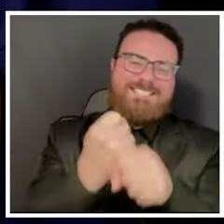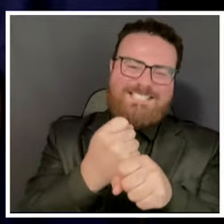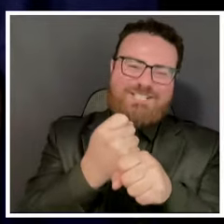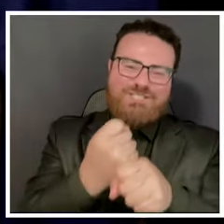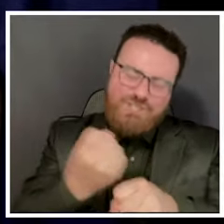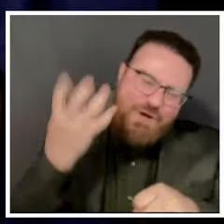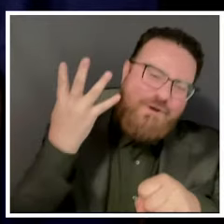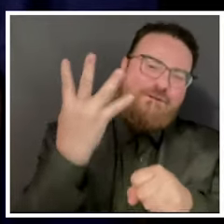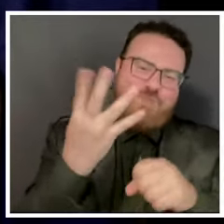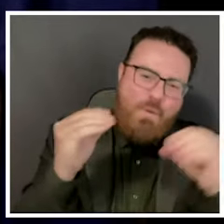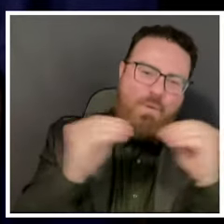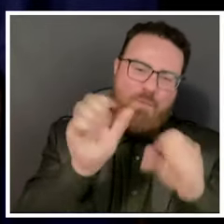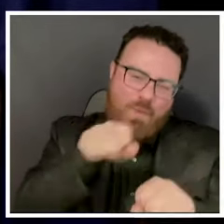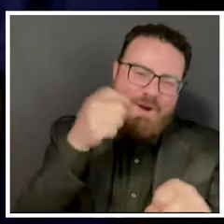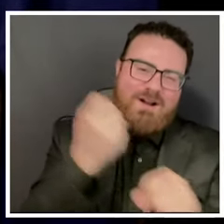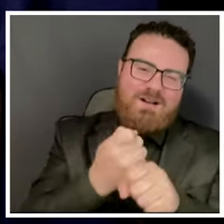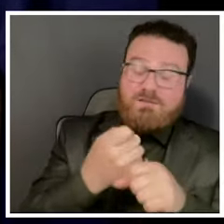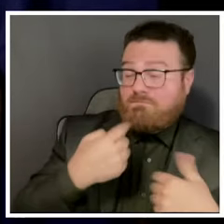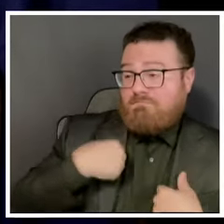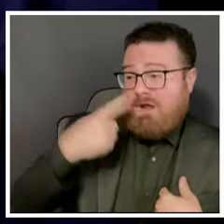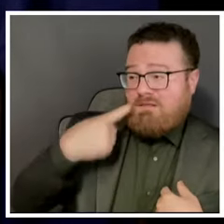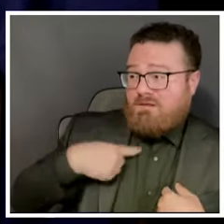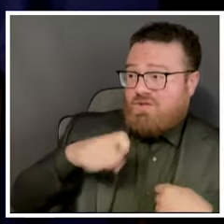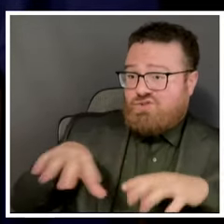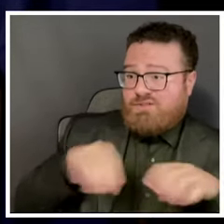I think I should go home now.